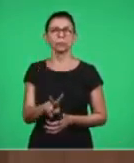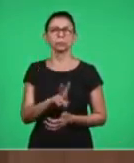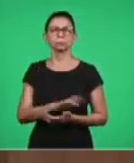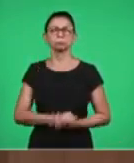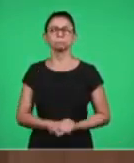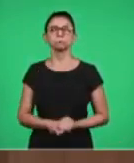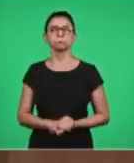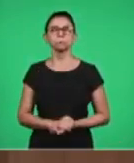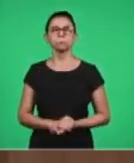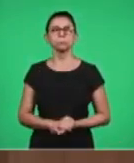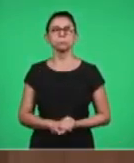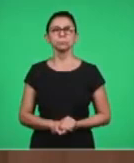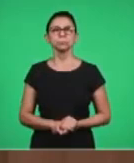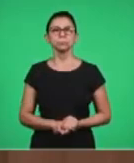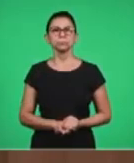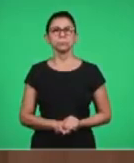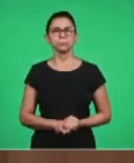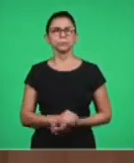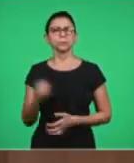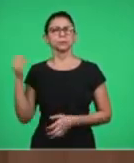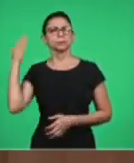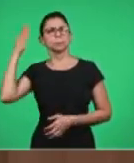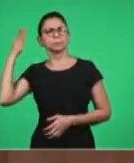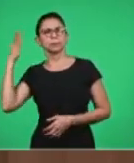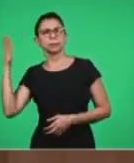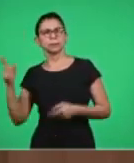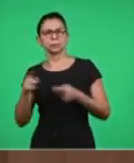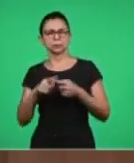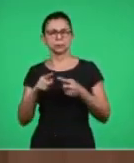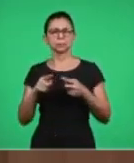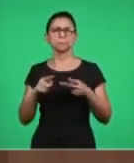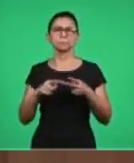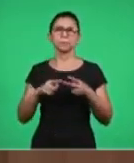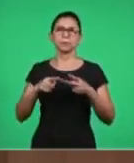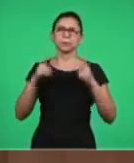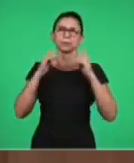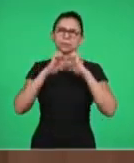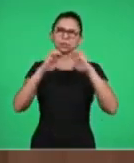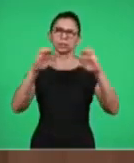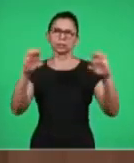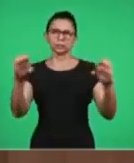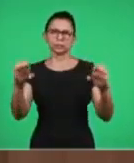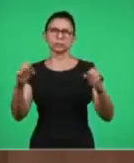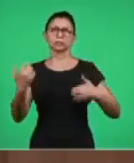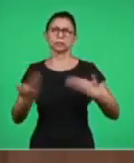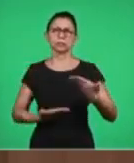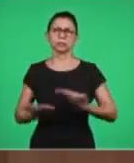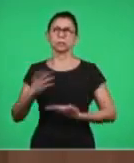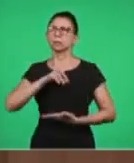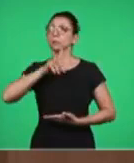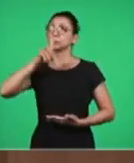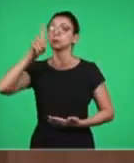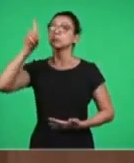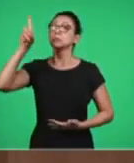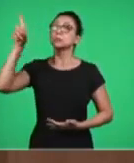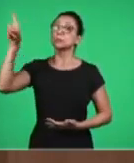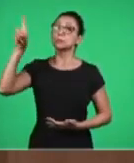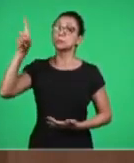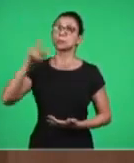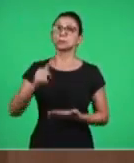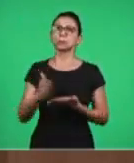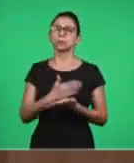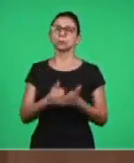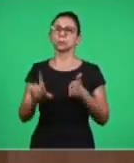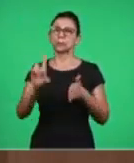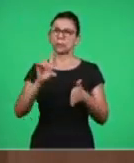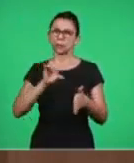The evangelization of lives and with the message that were preached by evangelists, the servants of God,